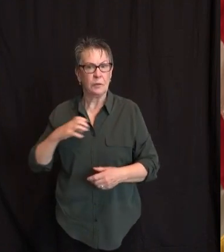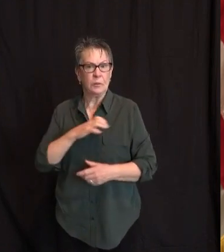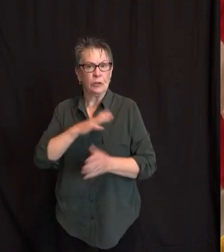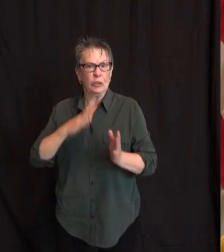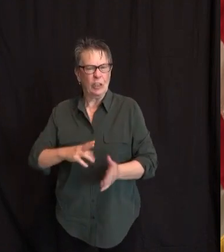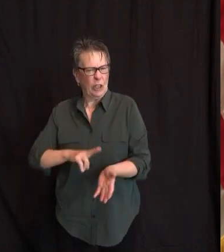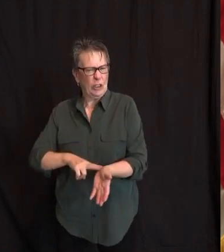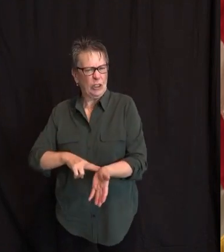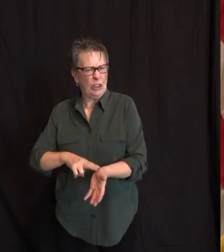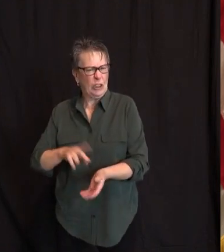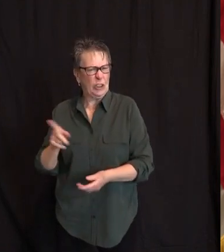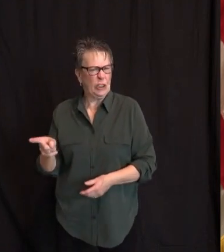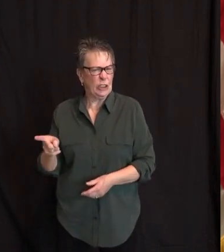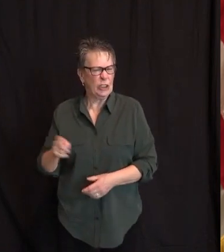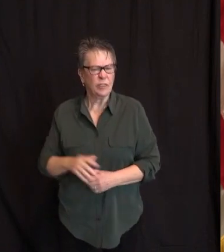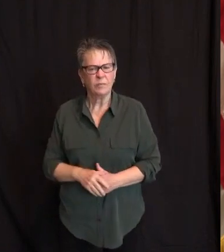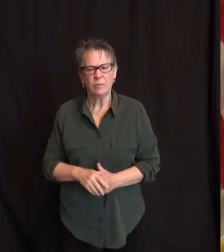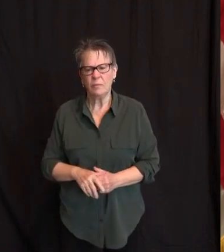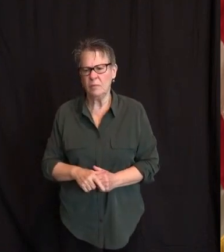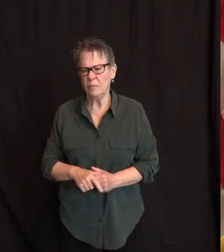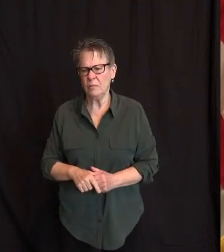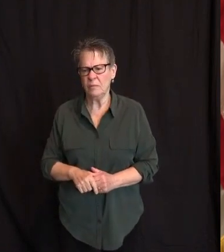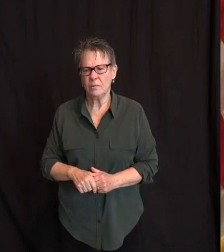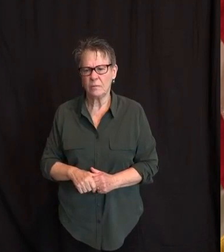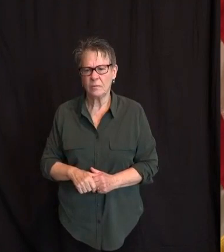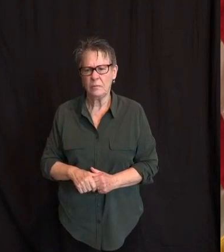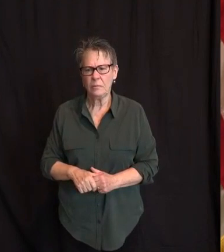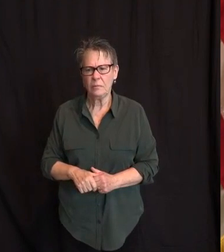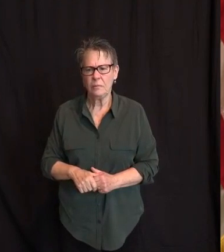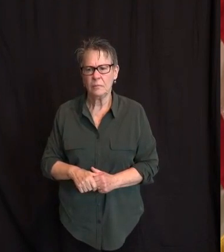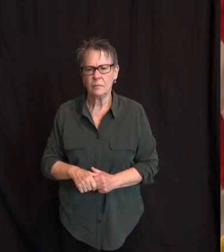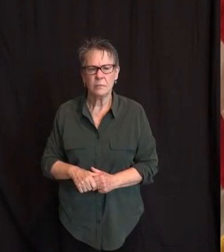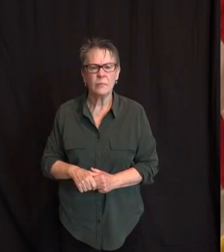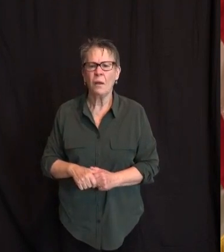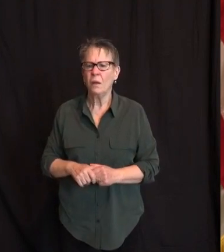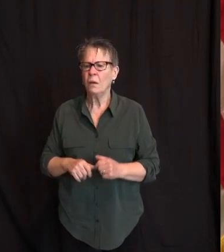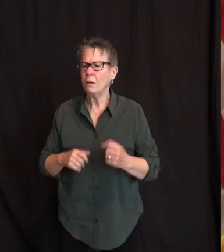something. Sir, you got something? Okay, we'll go to the back here.